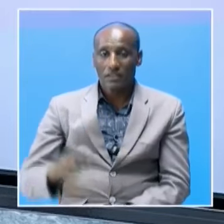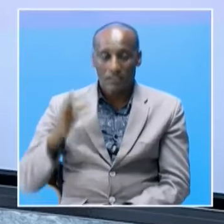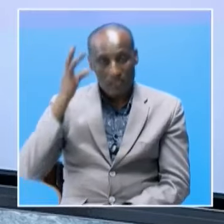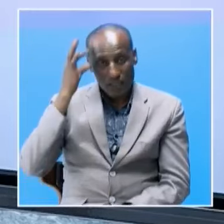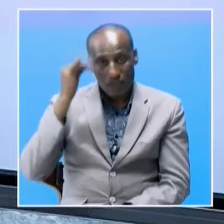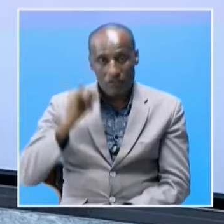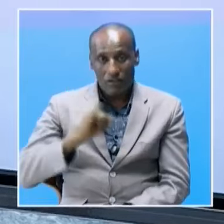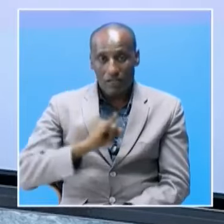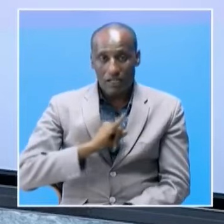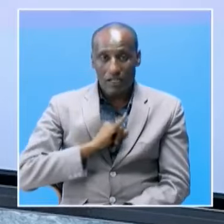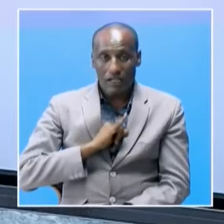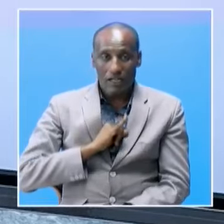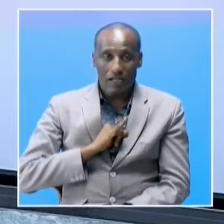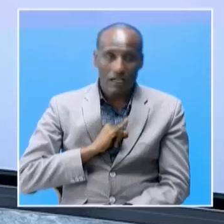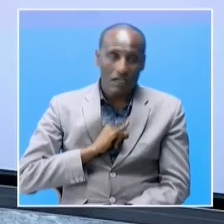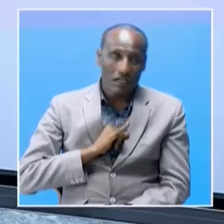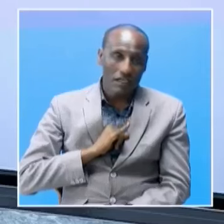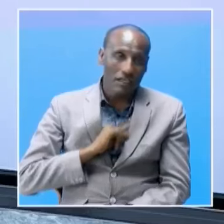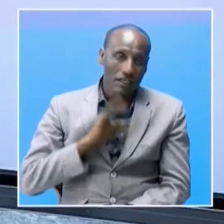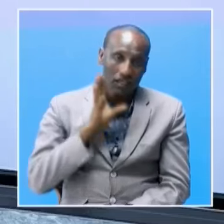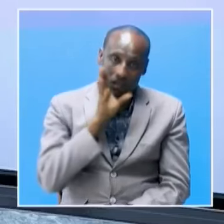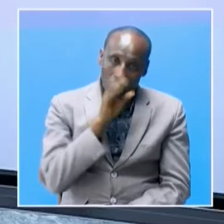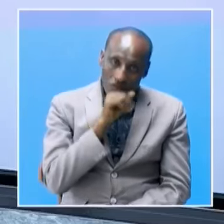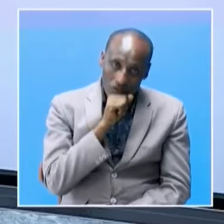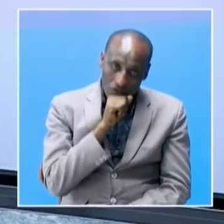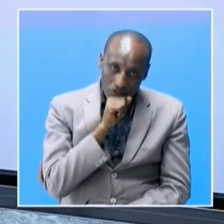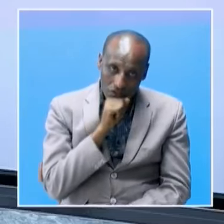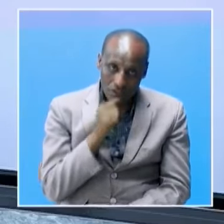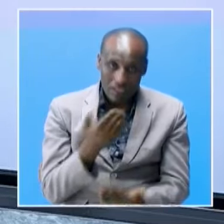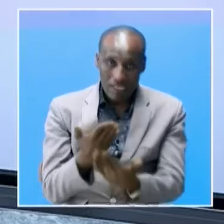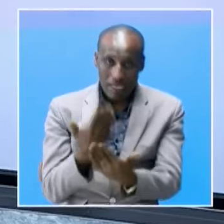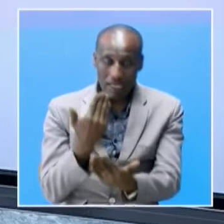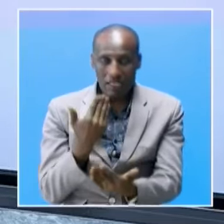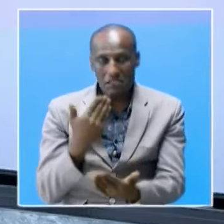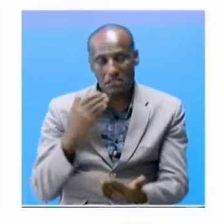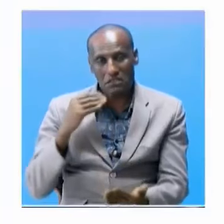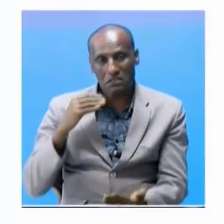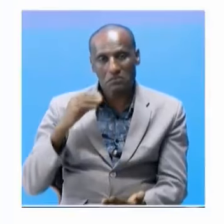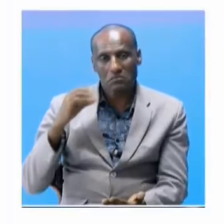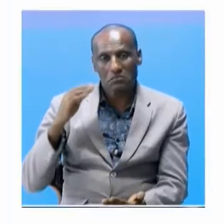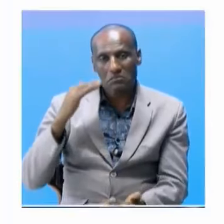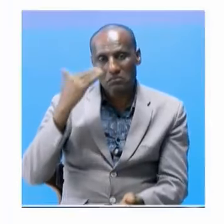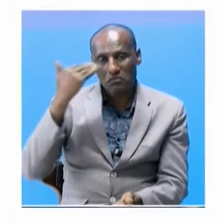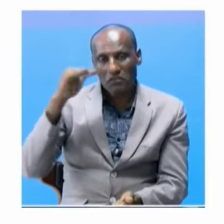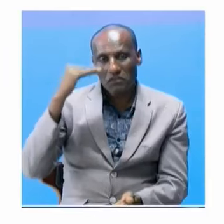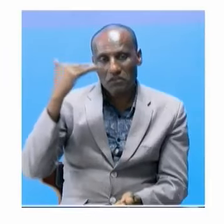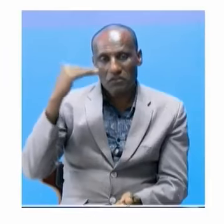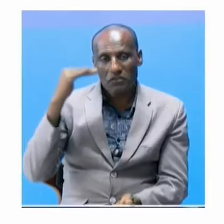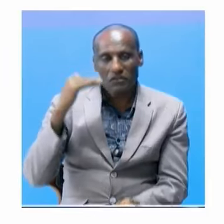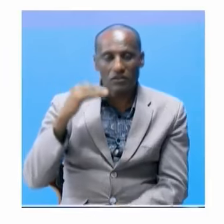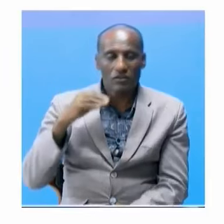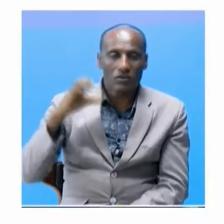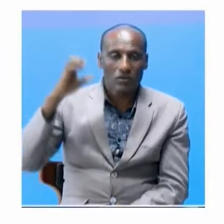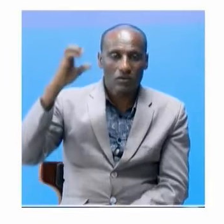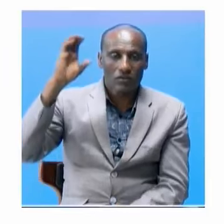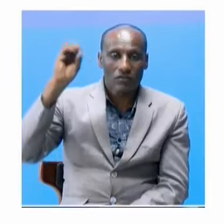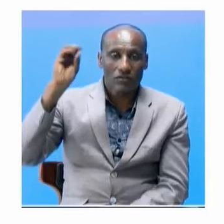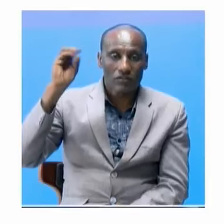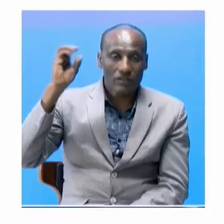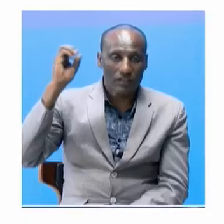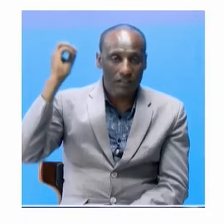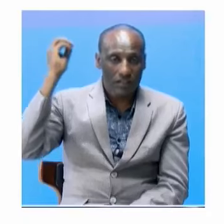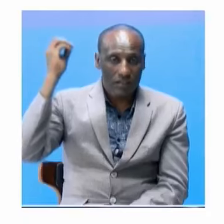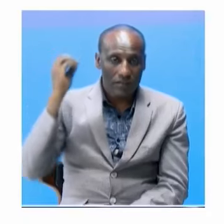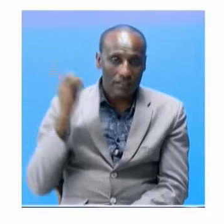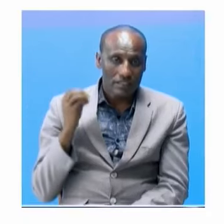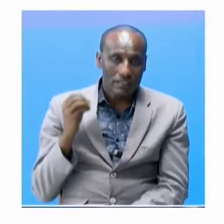early, is 50-50, right? So what do we say? May. Very good. I may. If you